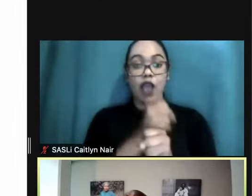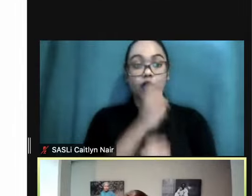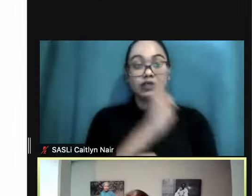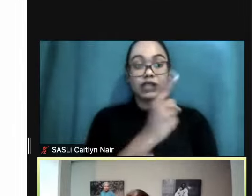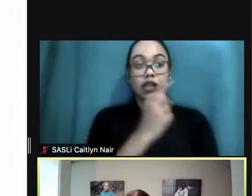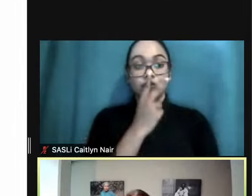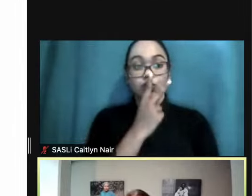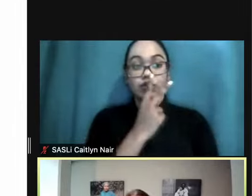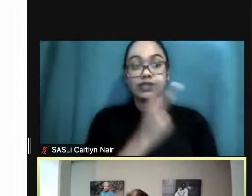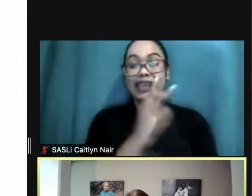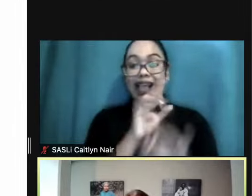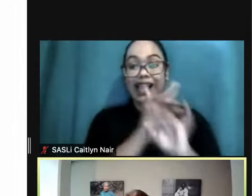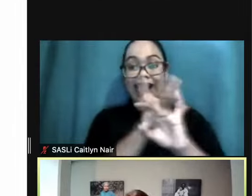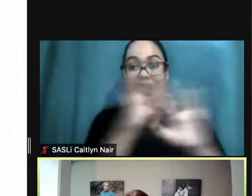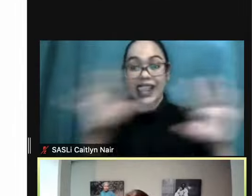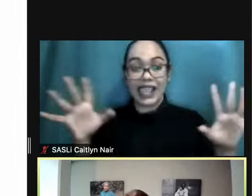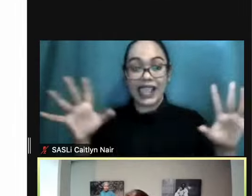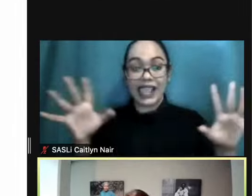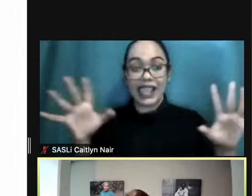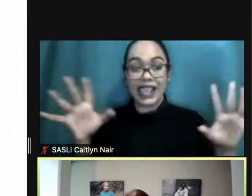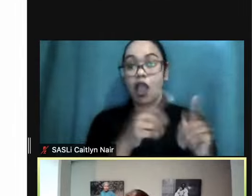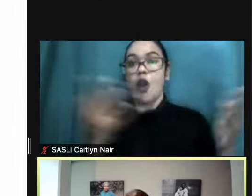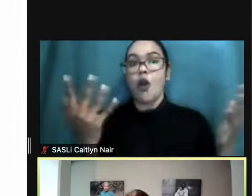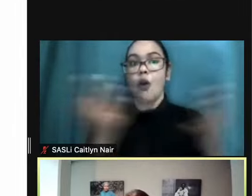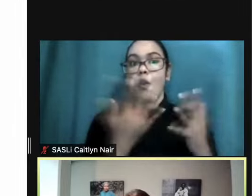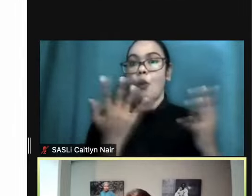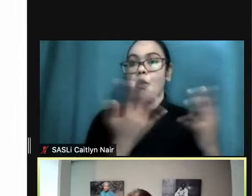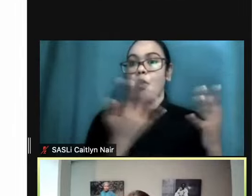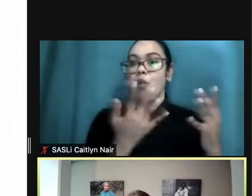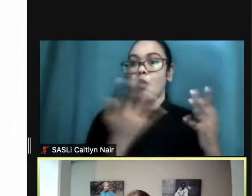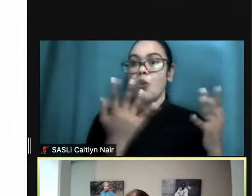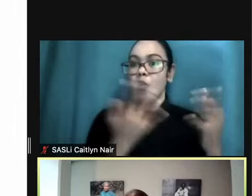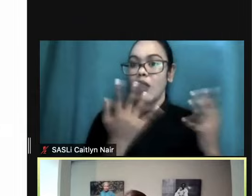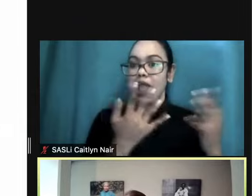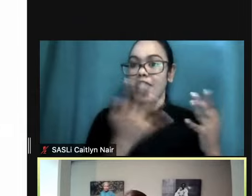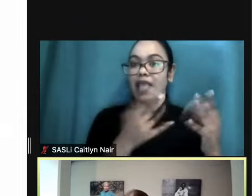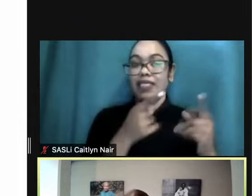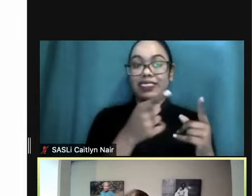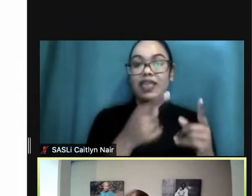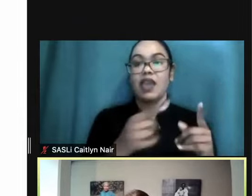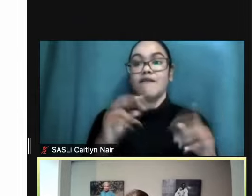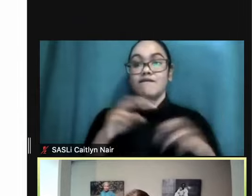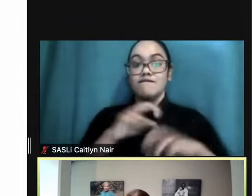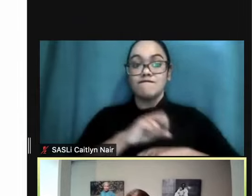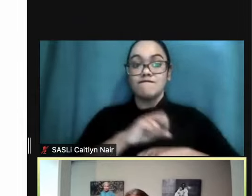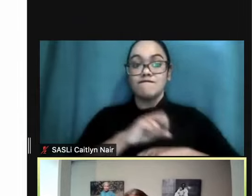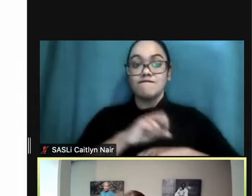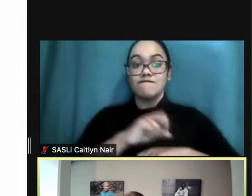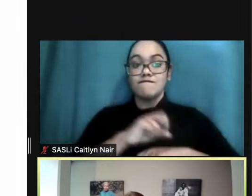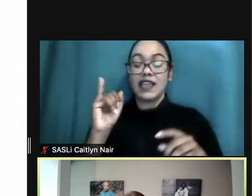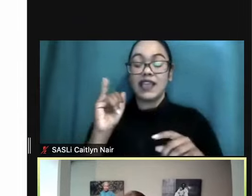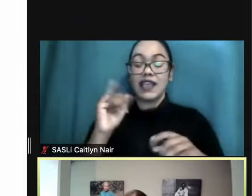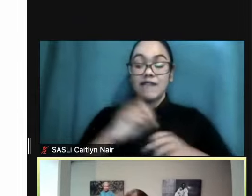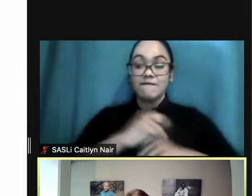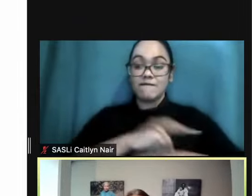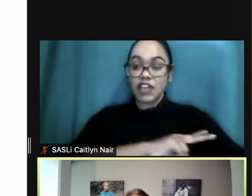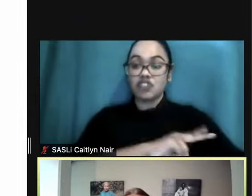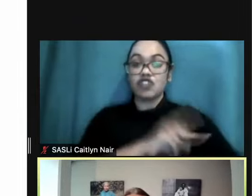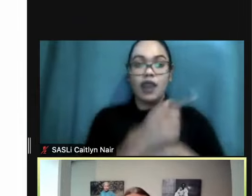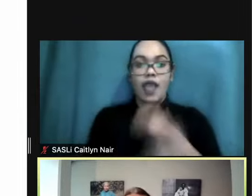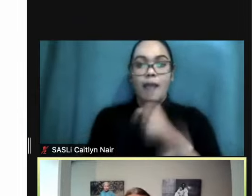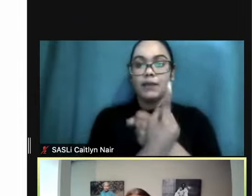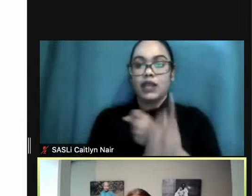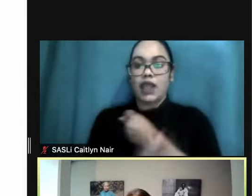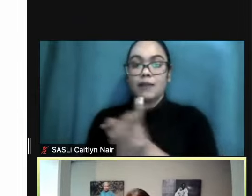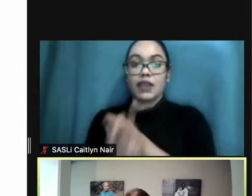can see very clear where it seems that this infection seems to be amplified. In no way I am saying